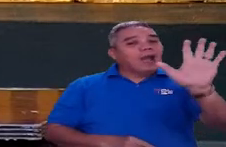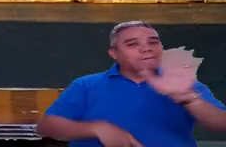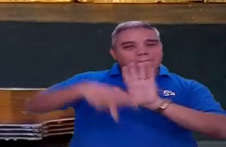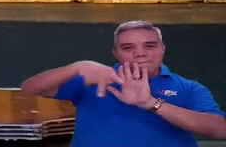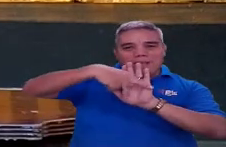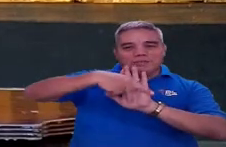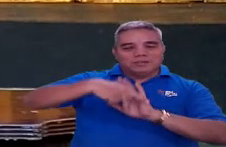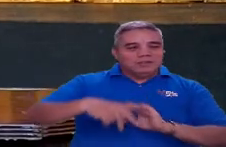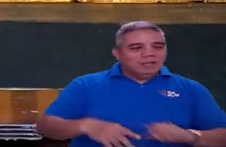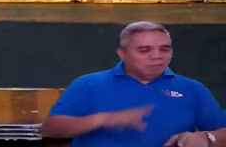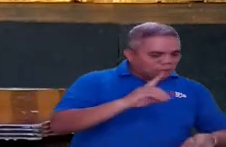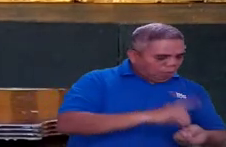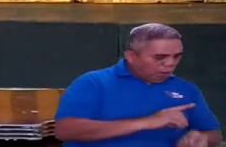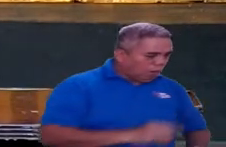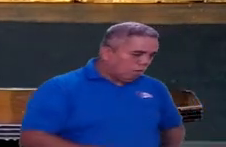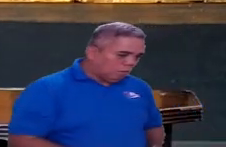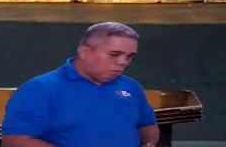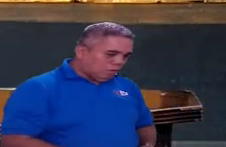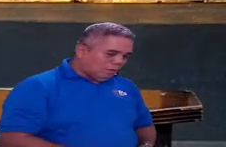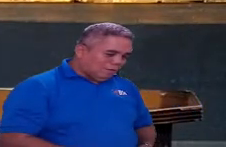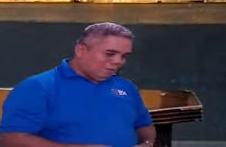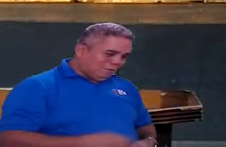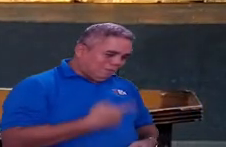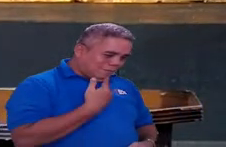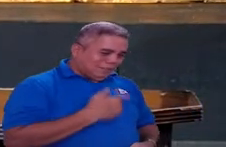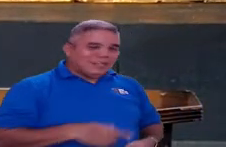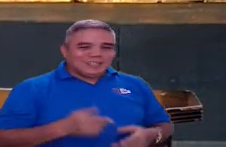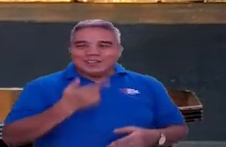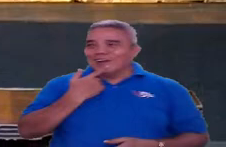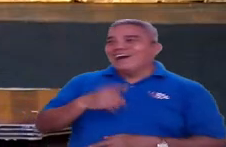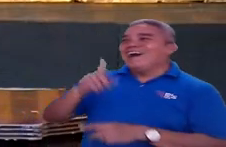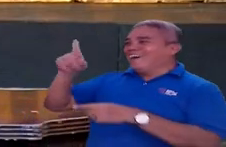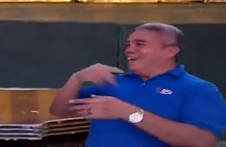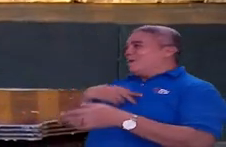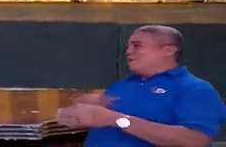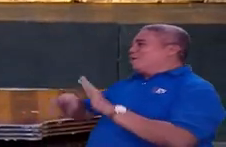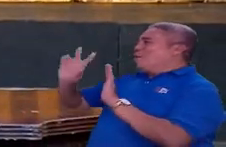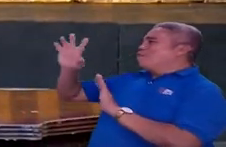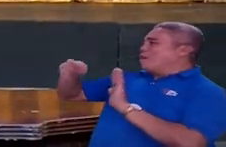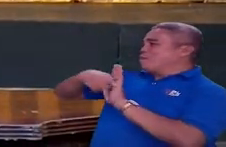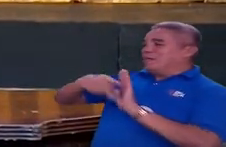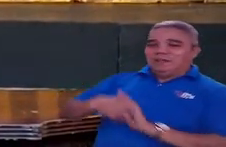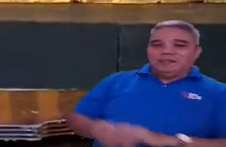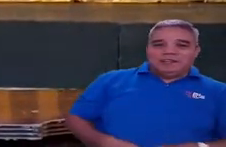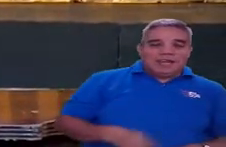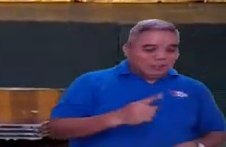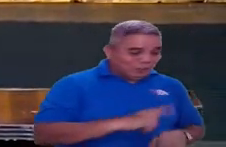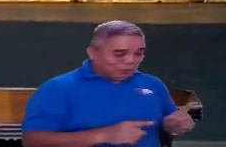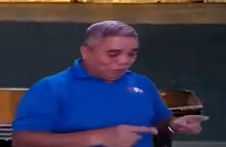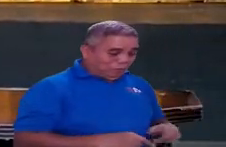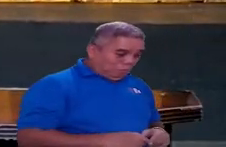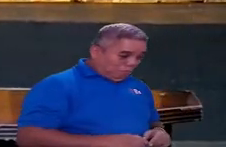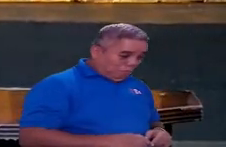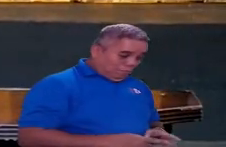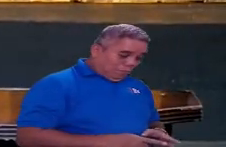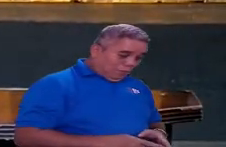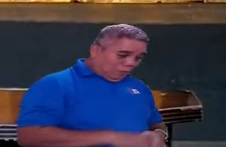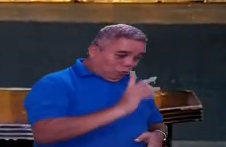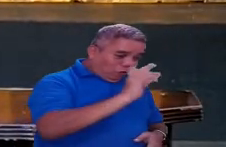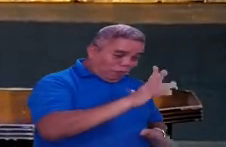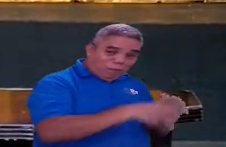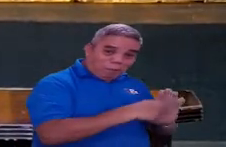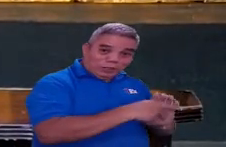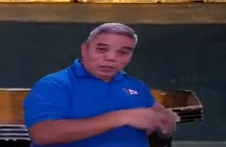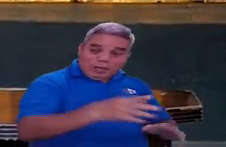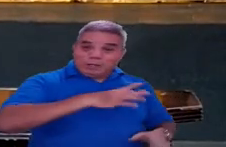pesos. Sabi ni Pastor Shelba, tumatawa ko sarili kong laki-laki kong taas ko. I was heavyweight and I was only giving